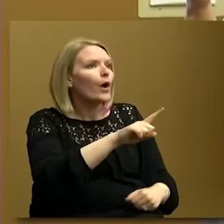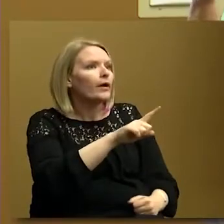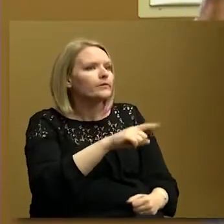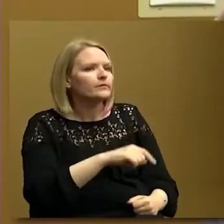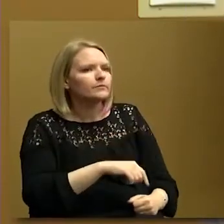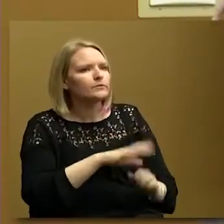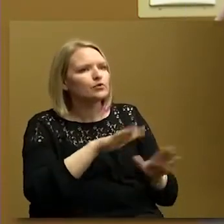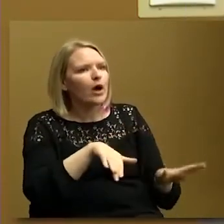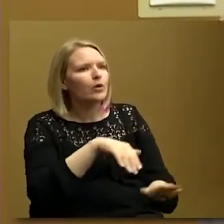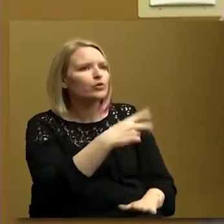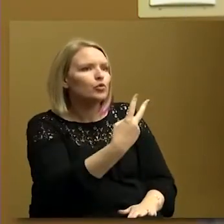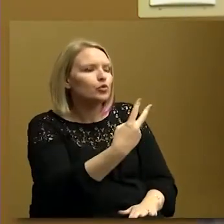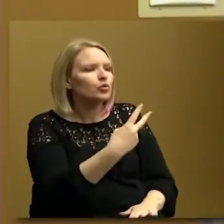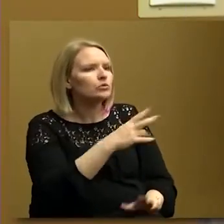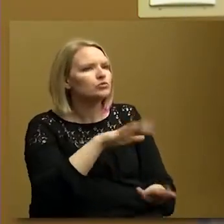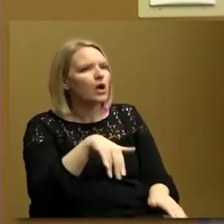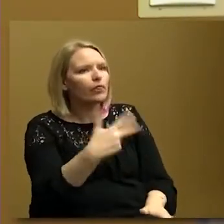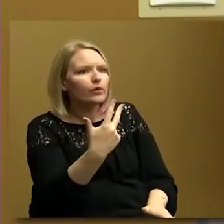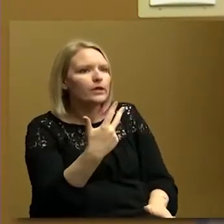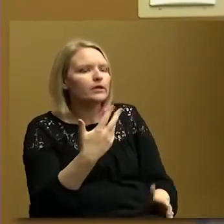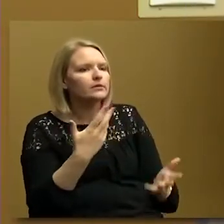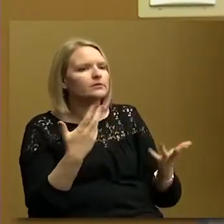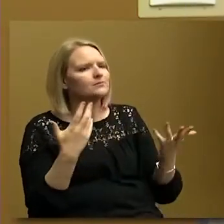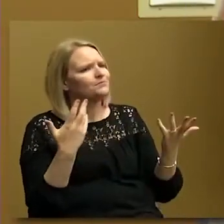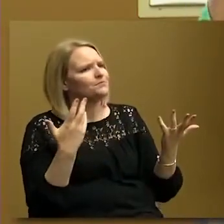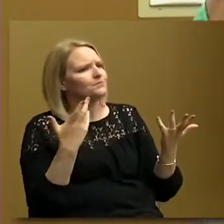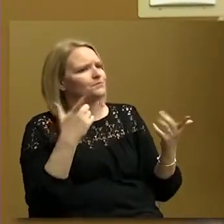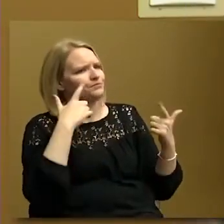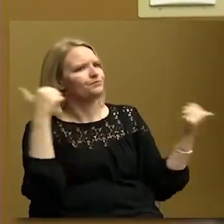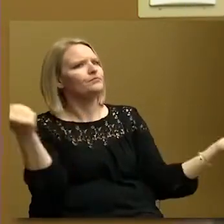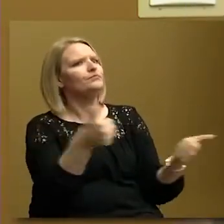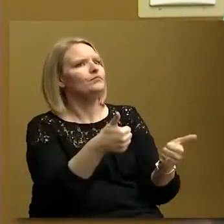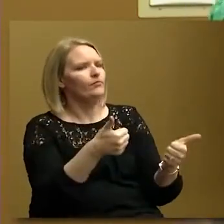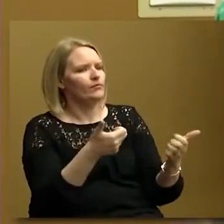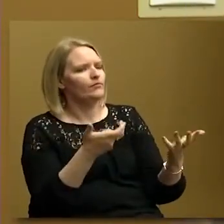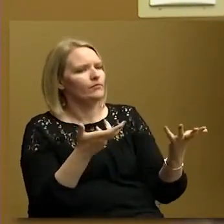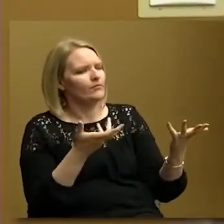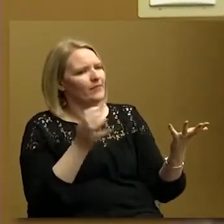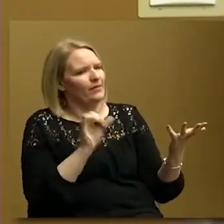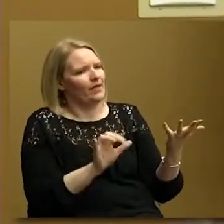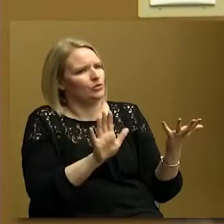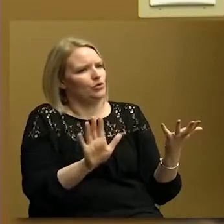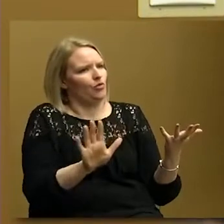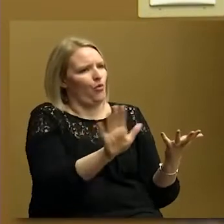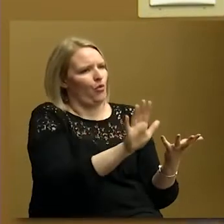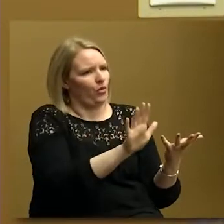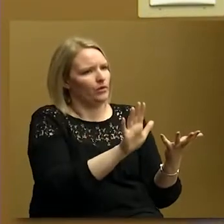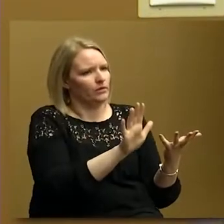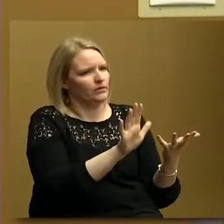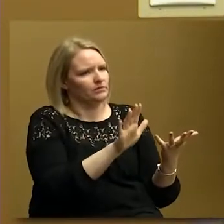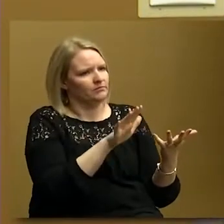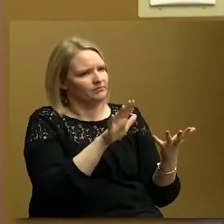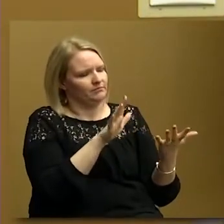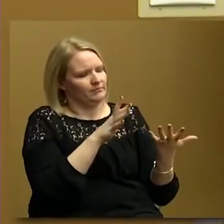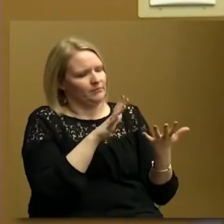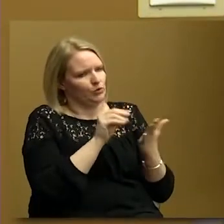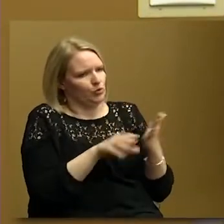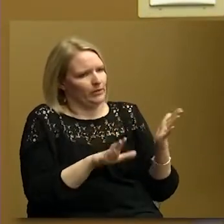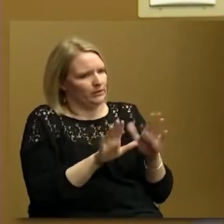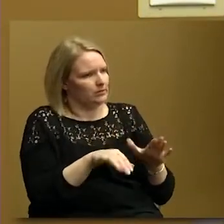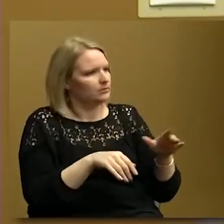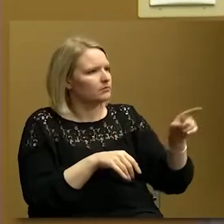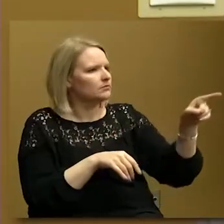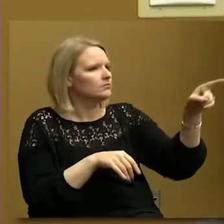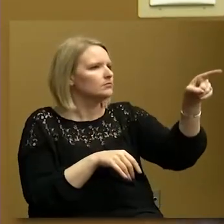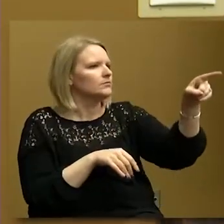use whatever coding system you develop because it's your little inner space. And